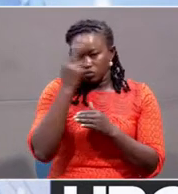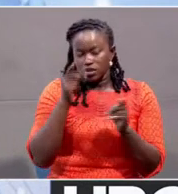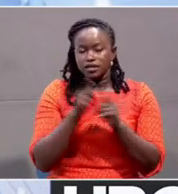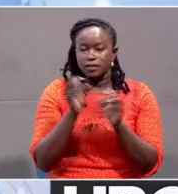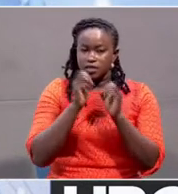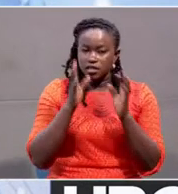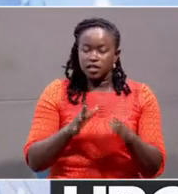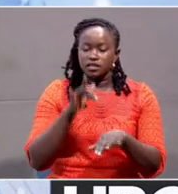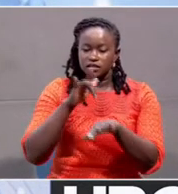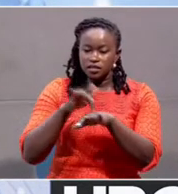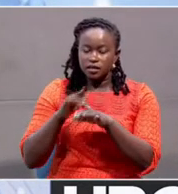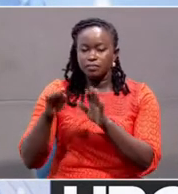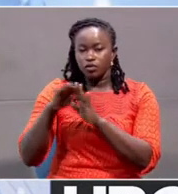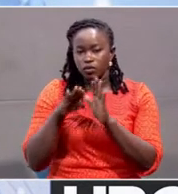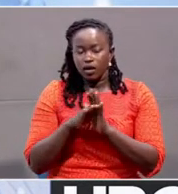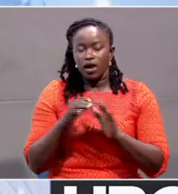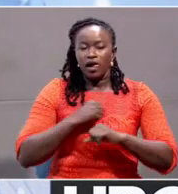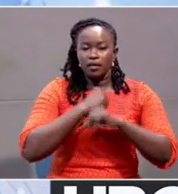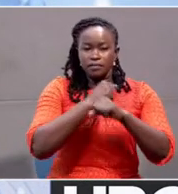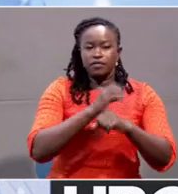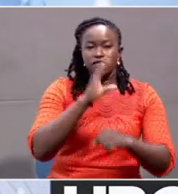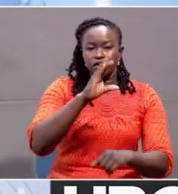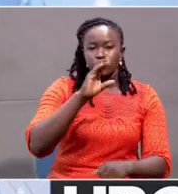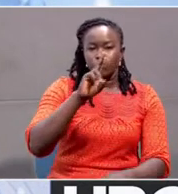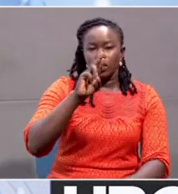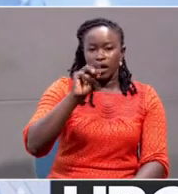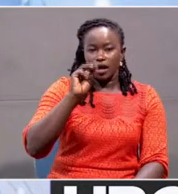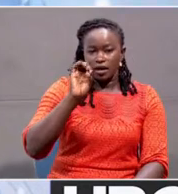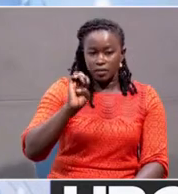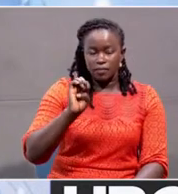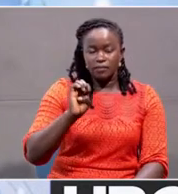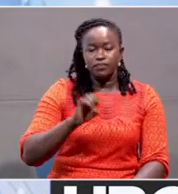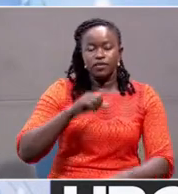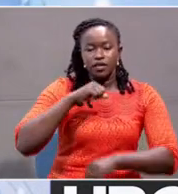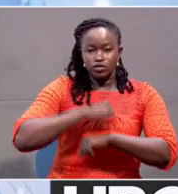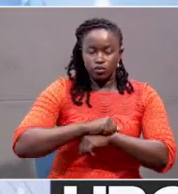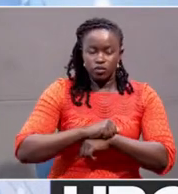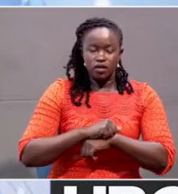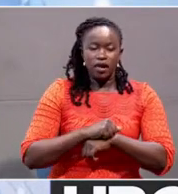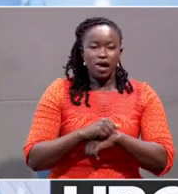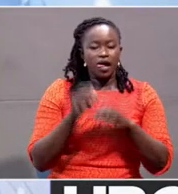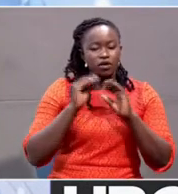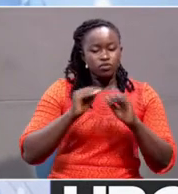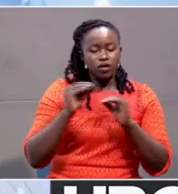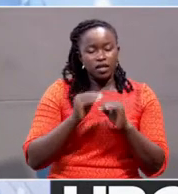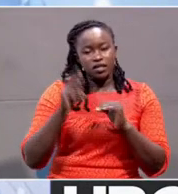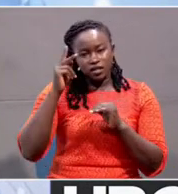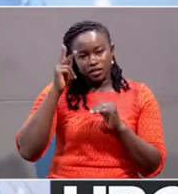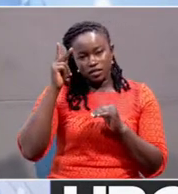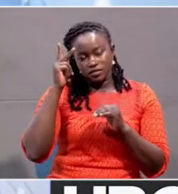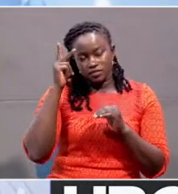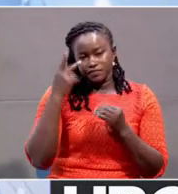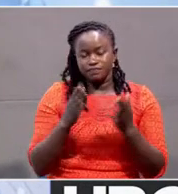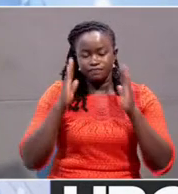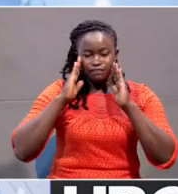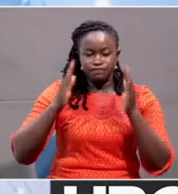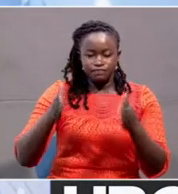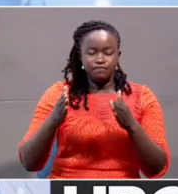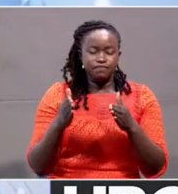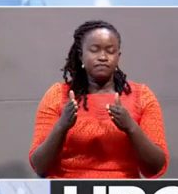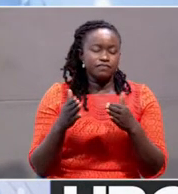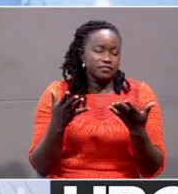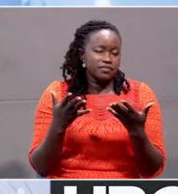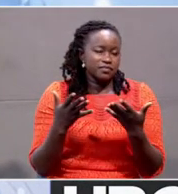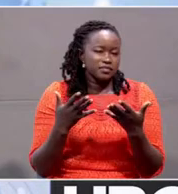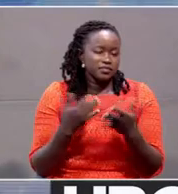sensitization campaign to prevent crime in schools. As Harun Amtesasira reports, the training scaled down the rise of crimes in Kisoro